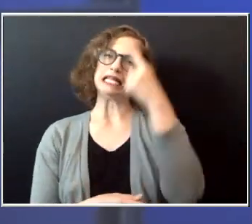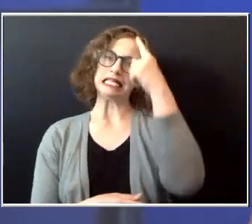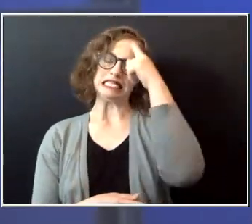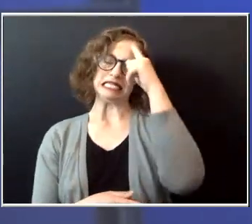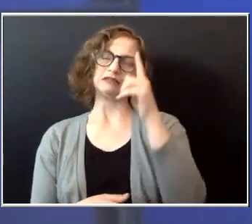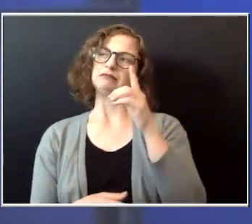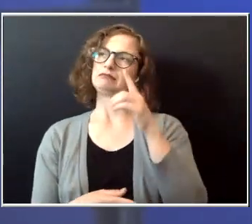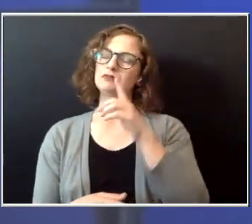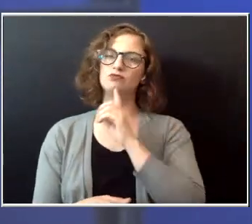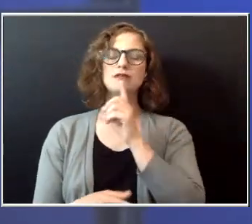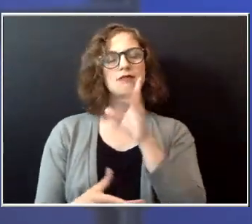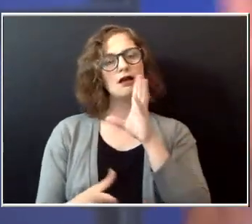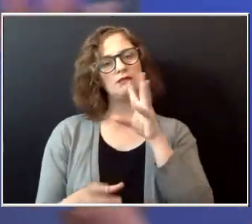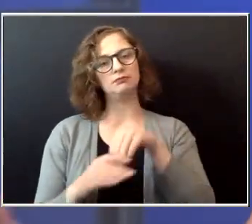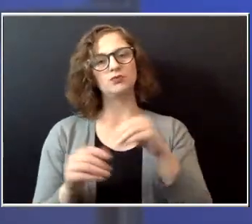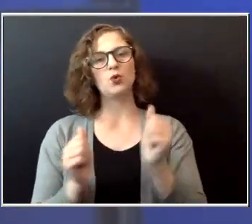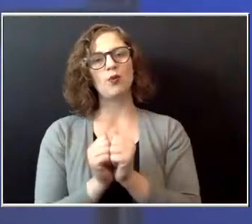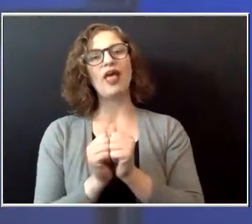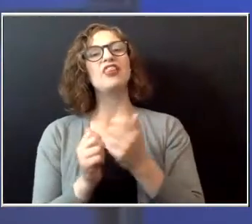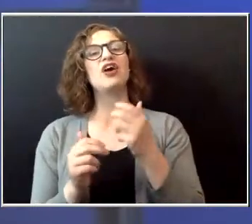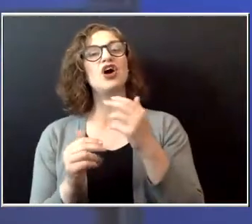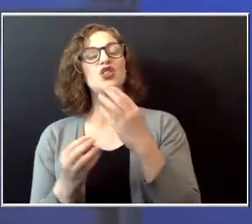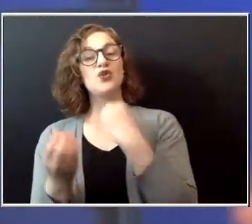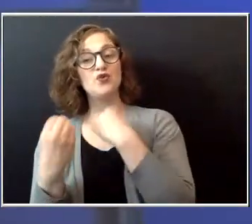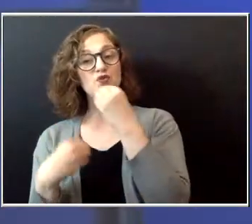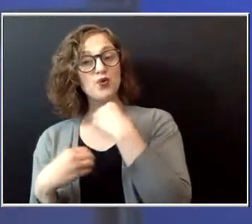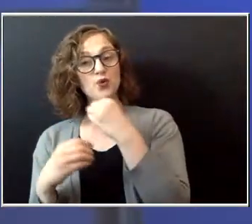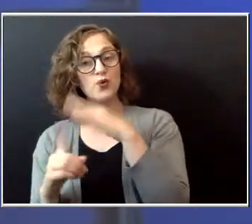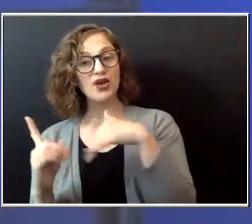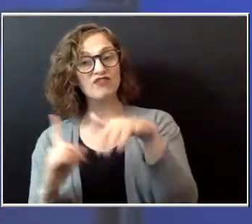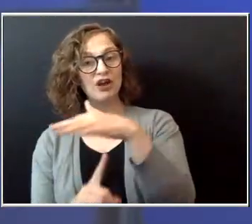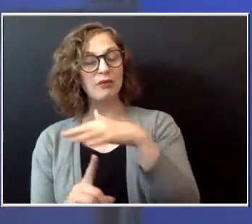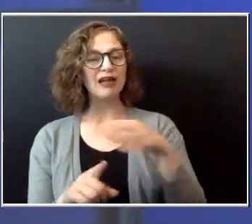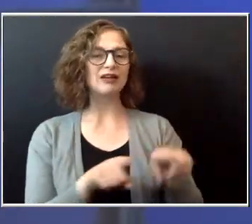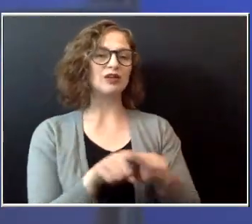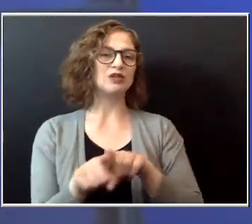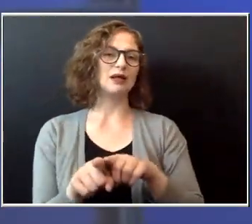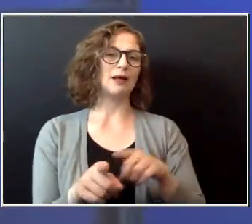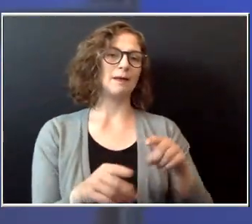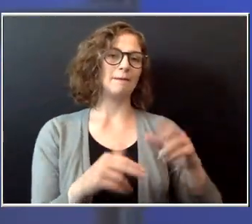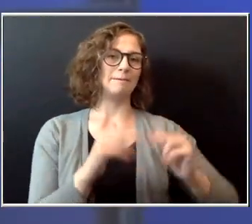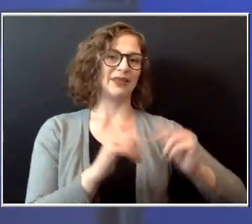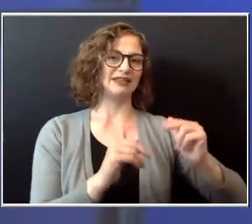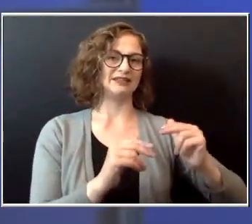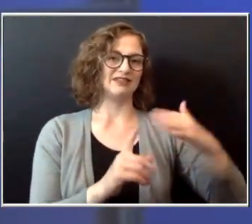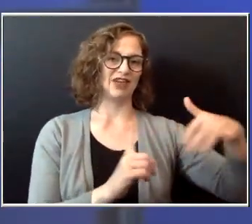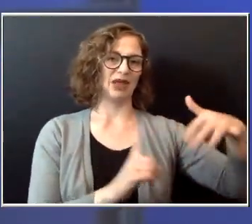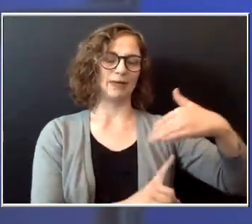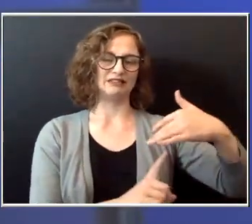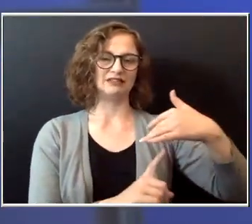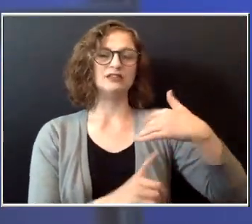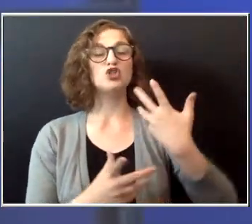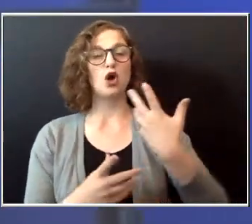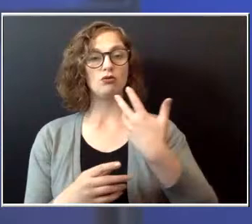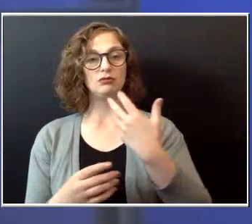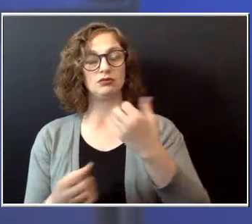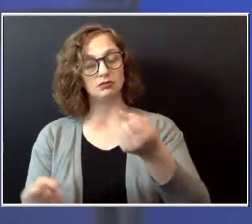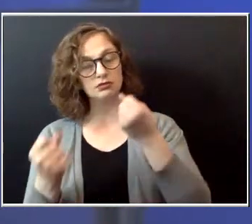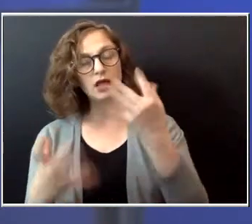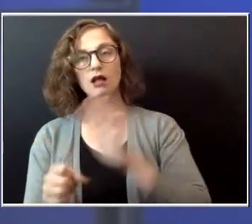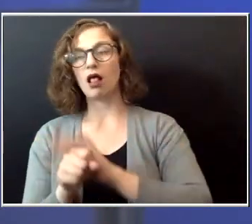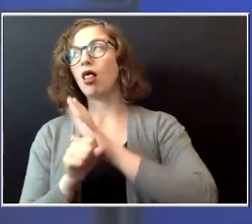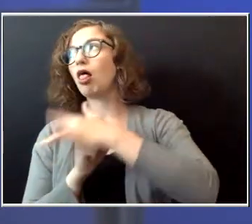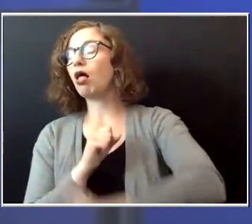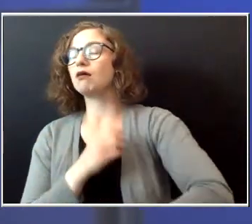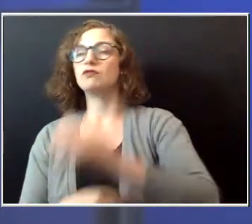built environment. So food environment, overabundance of food; built environment, a lot of automation of things and less